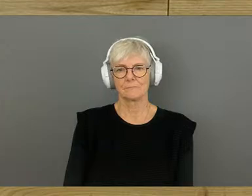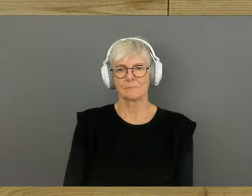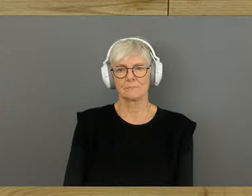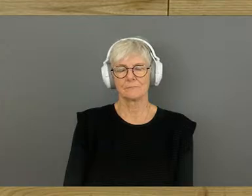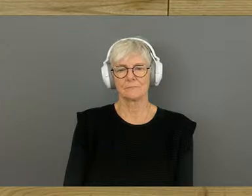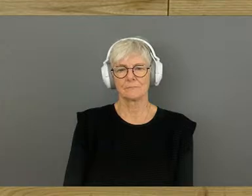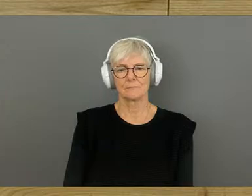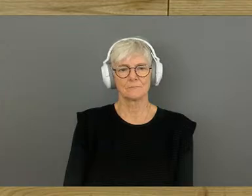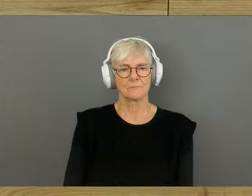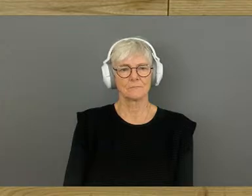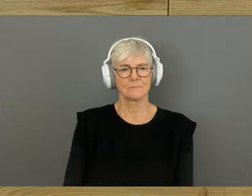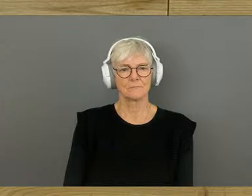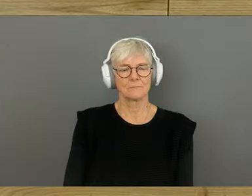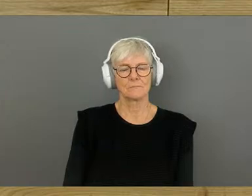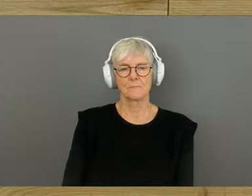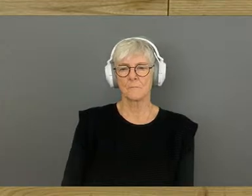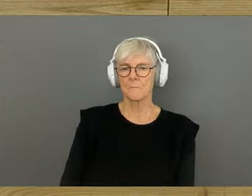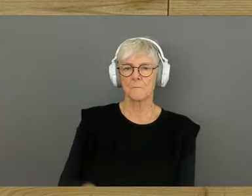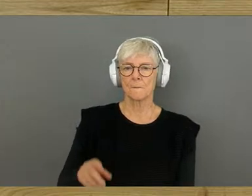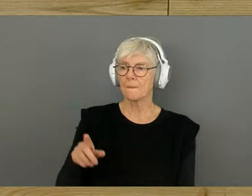Ms. Hogarth, can you unmute, please?